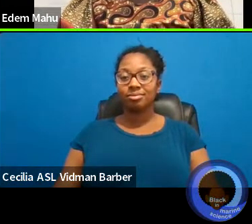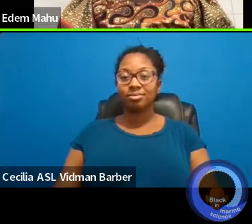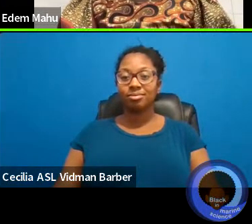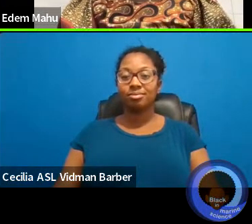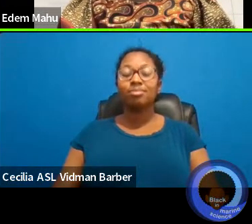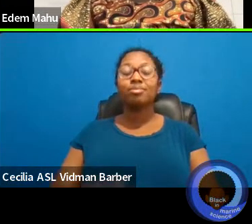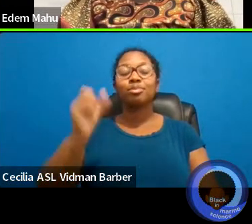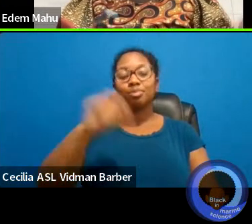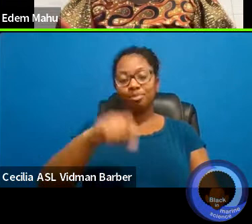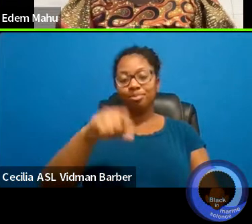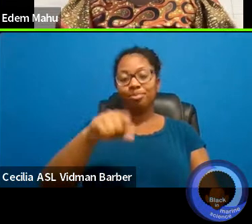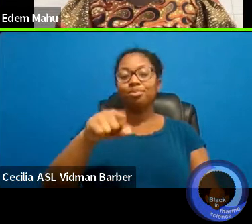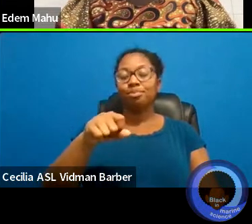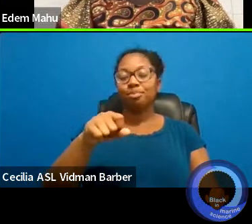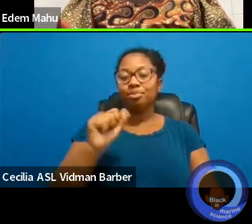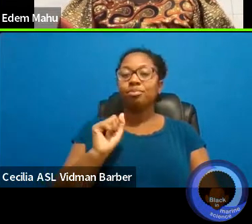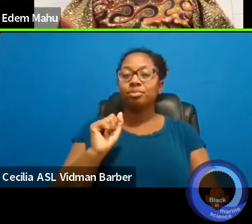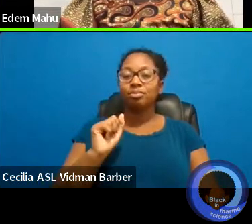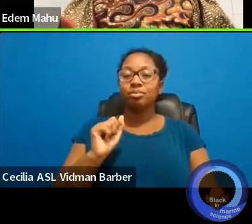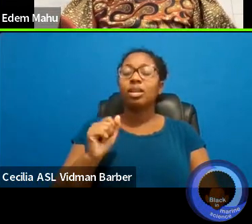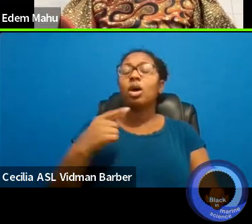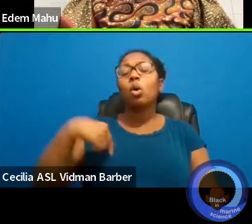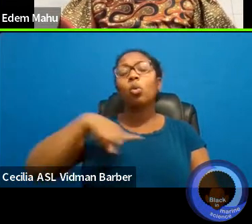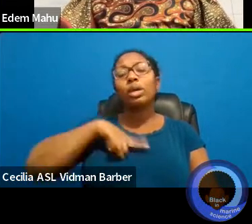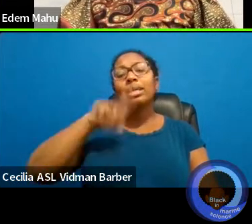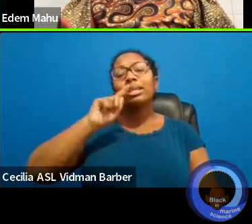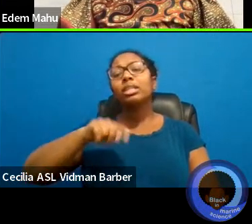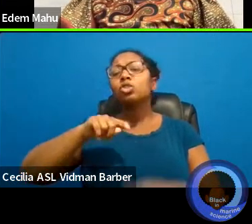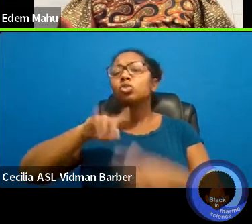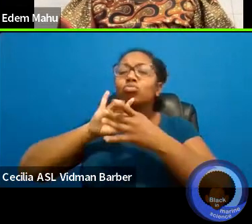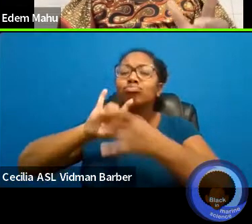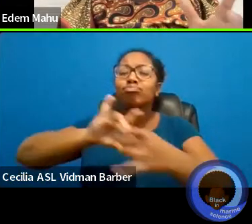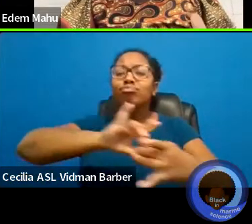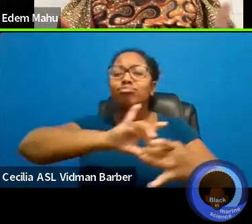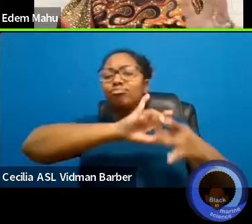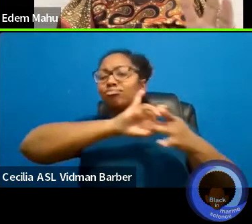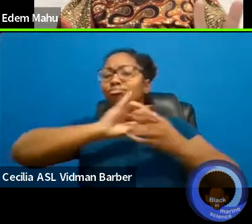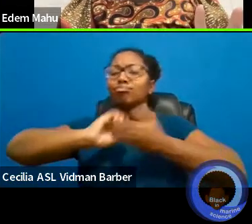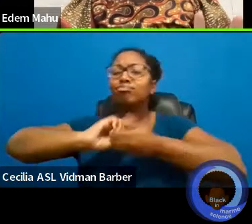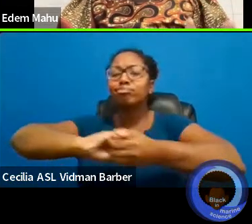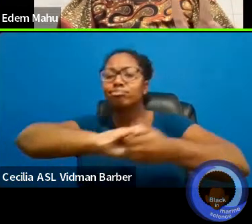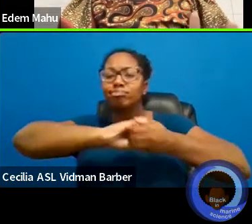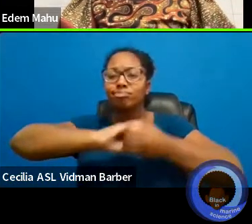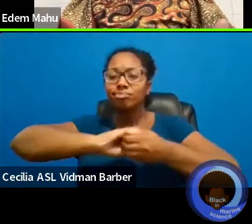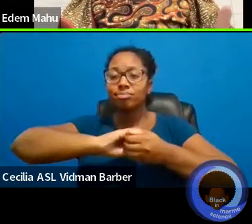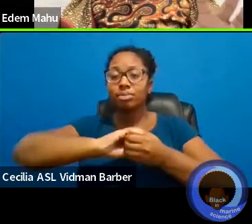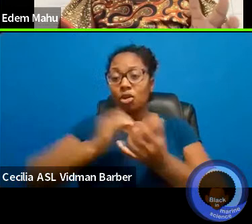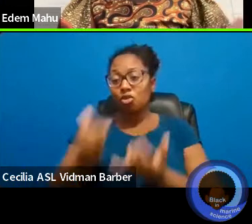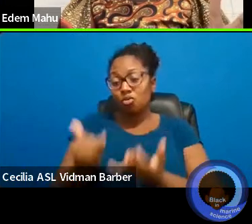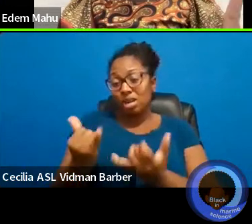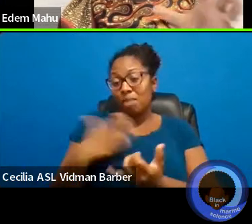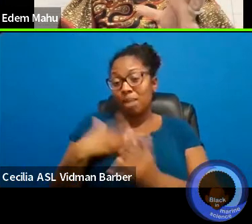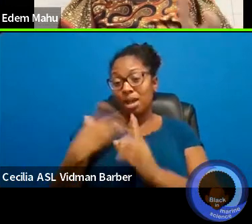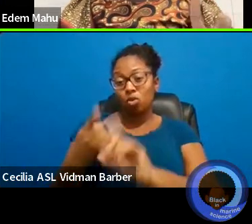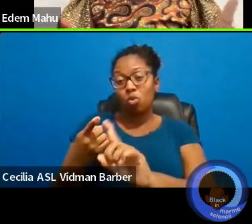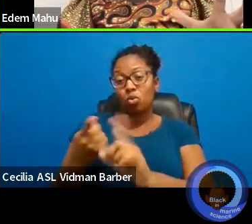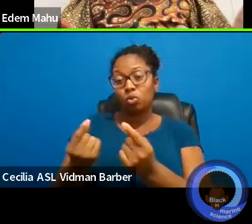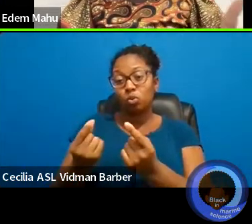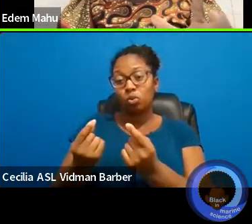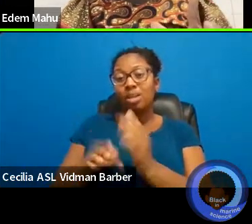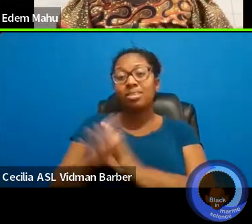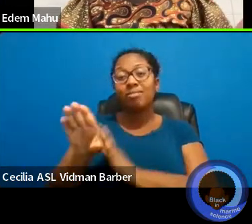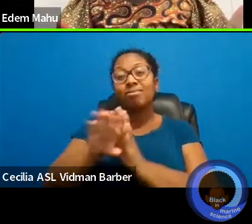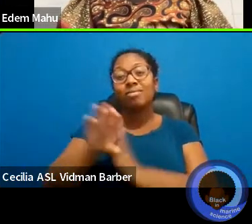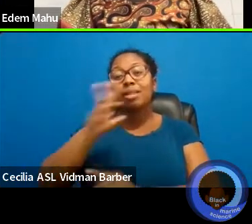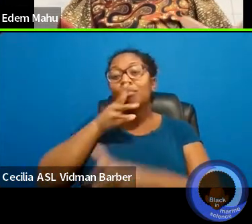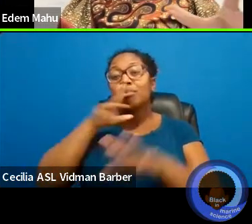subcontinent need to come together. So my goal currently is to develop the marine